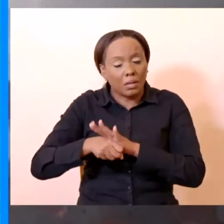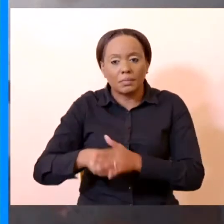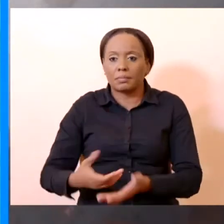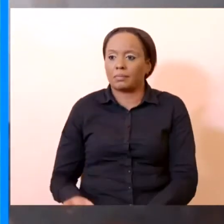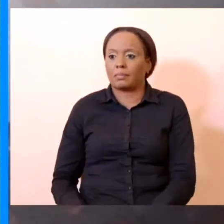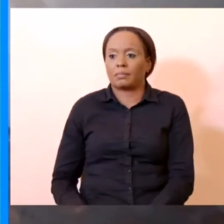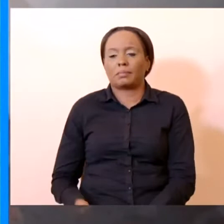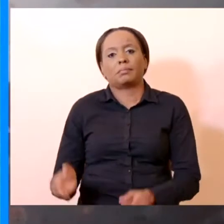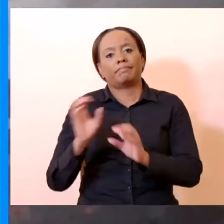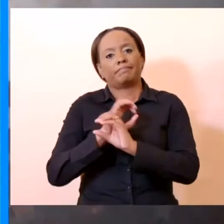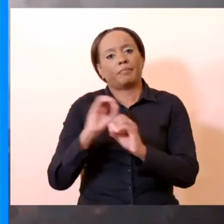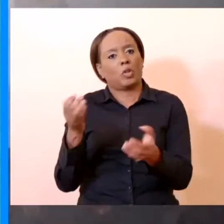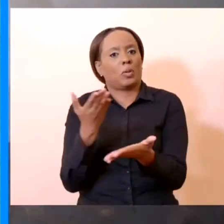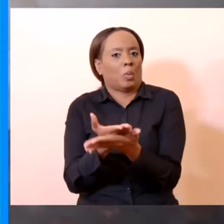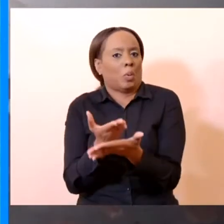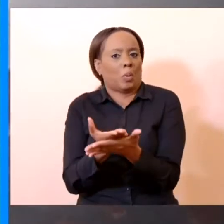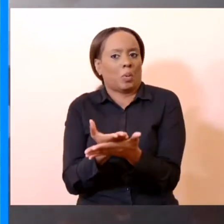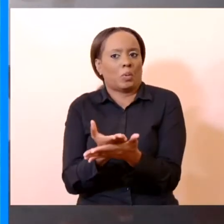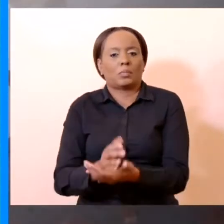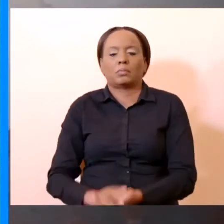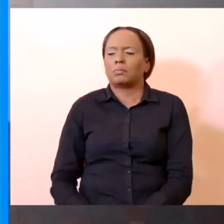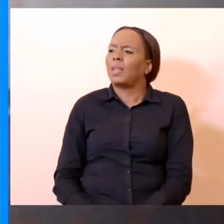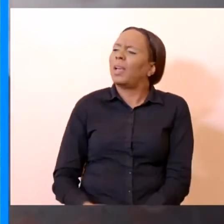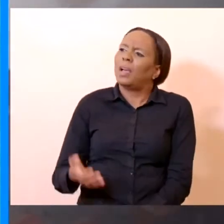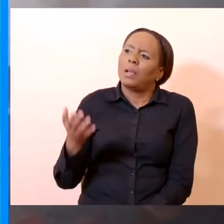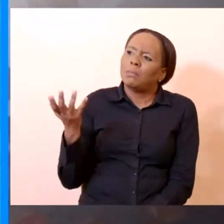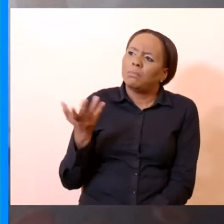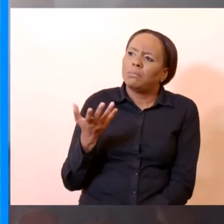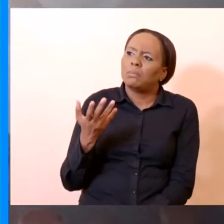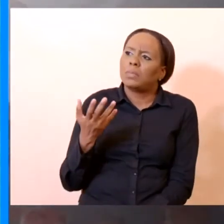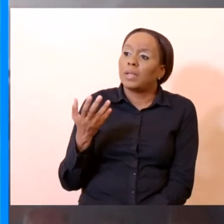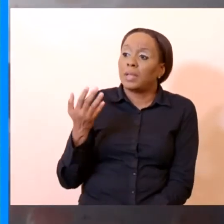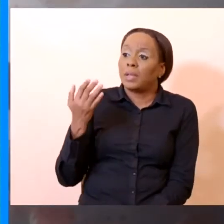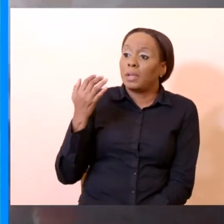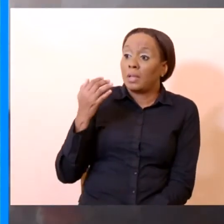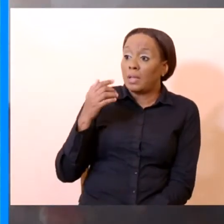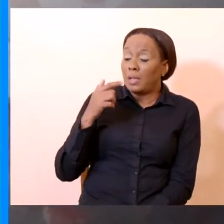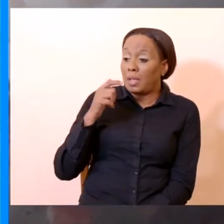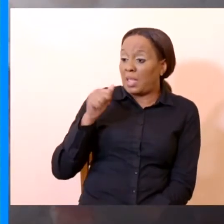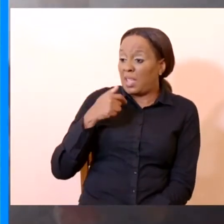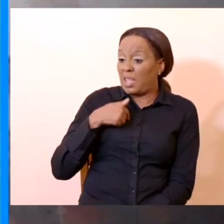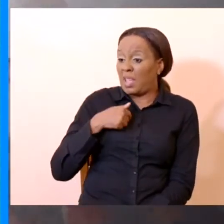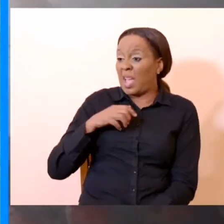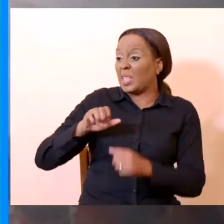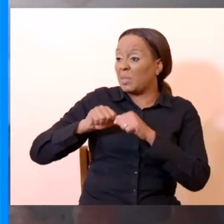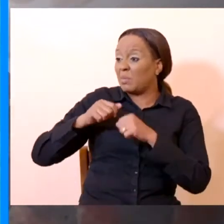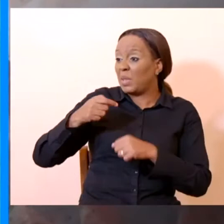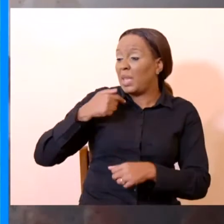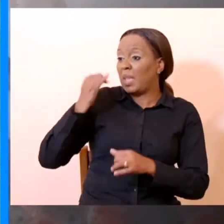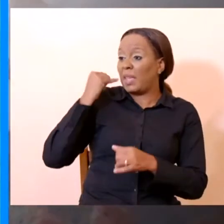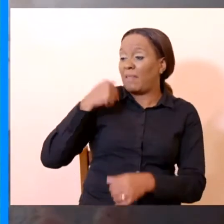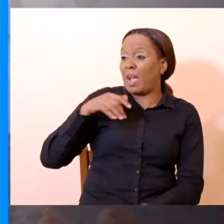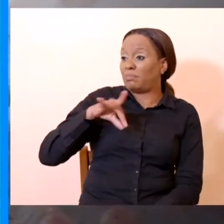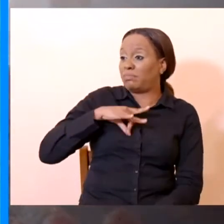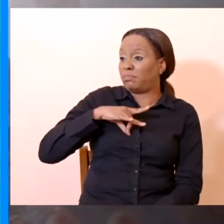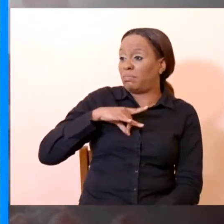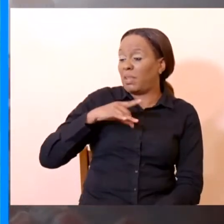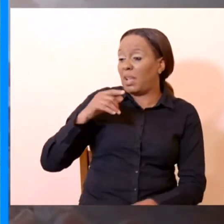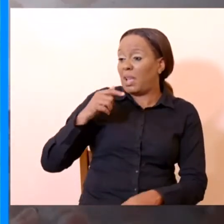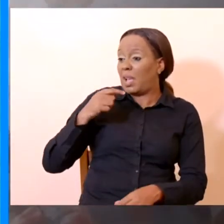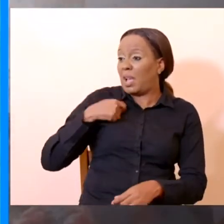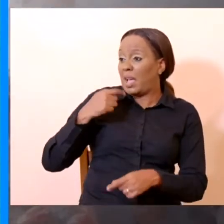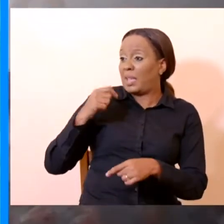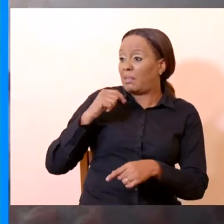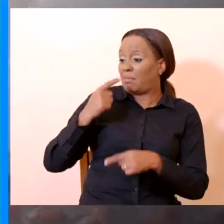this. Does this vaccine prevent me from transmitting the virus to someone else? Again, There is no evidence of this either, except for